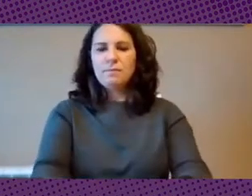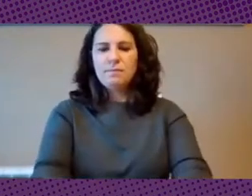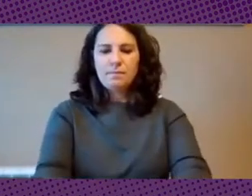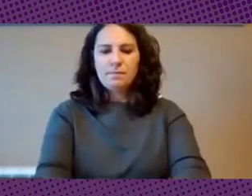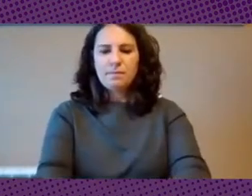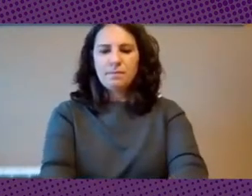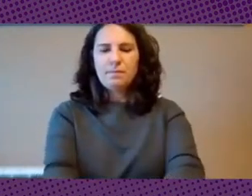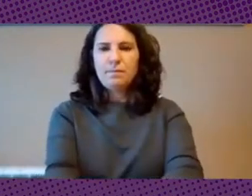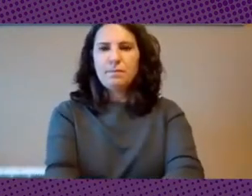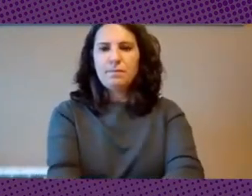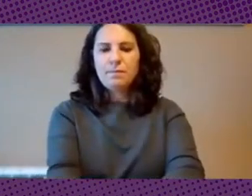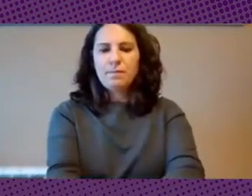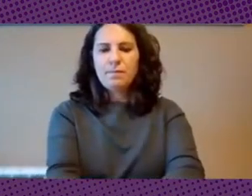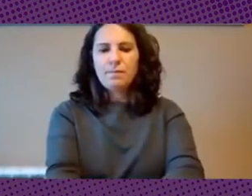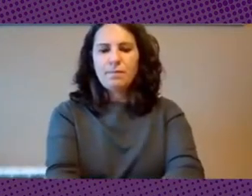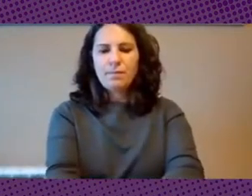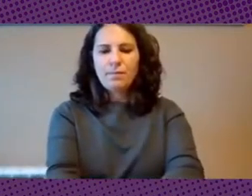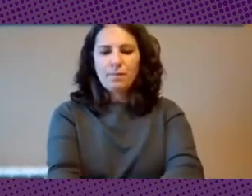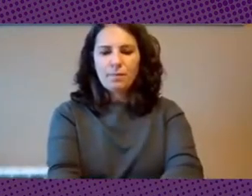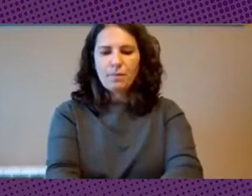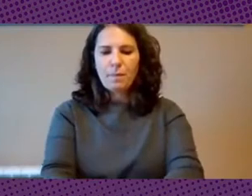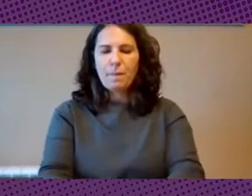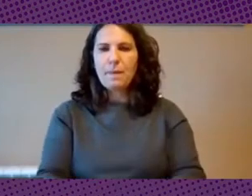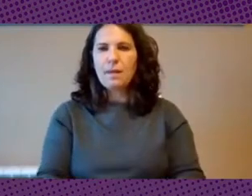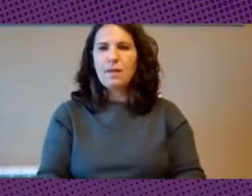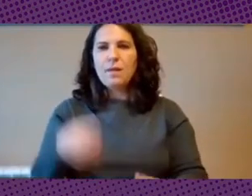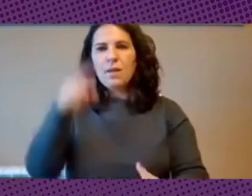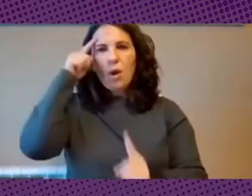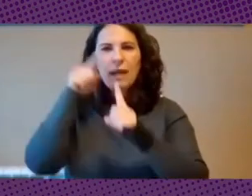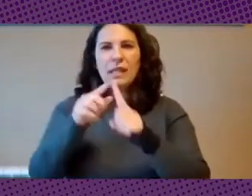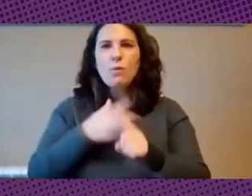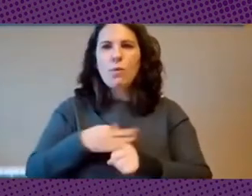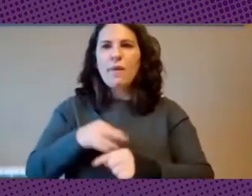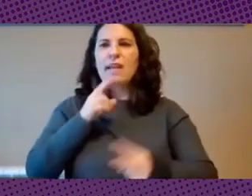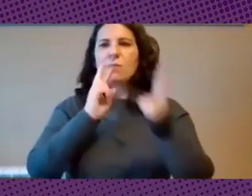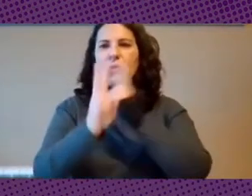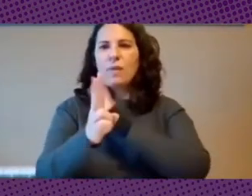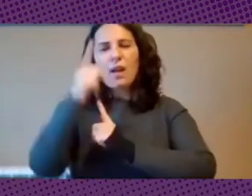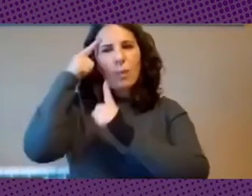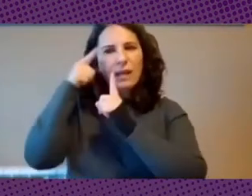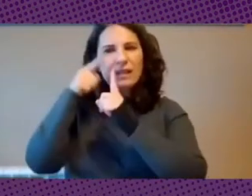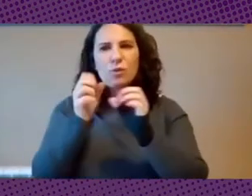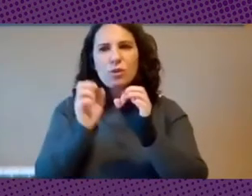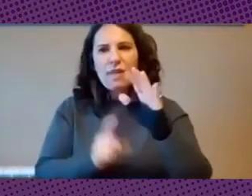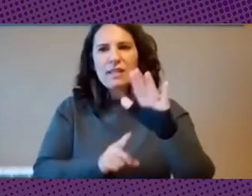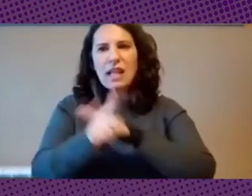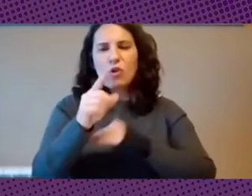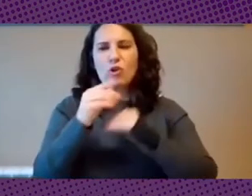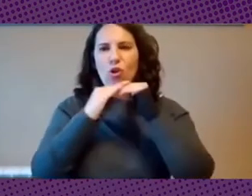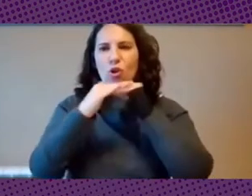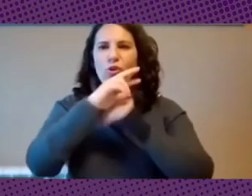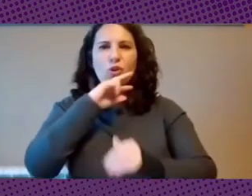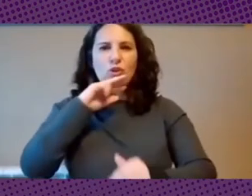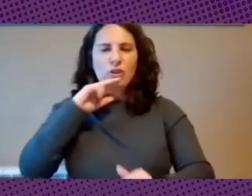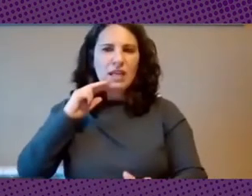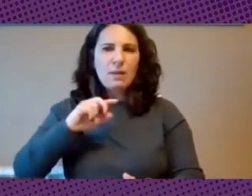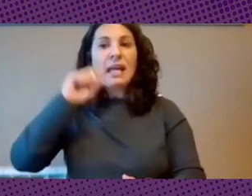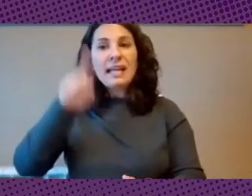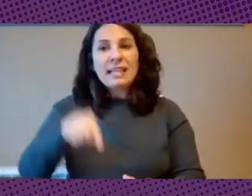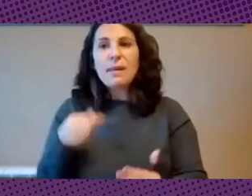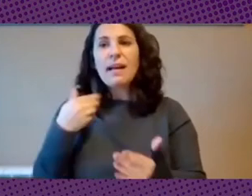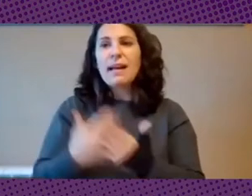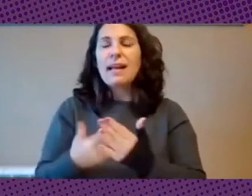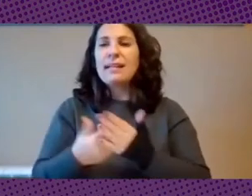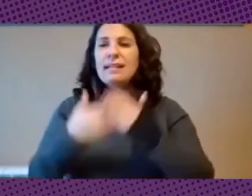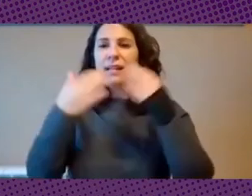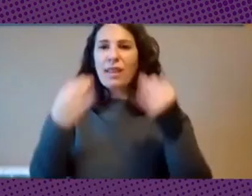development goals is a logic of ensuring investors or promising investors predictable cash flows.